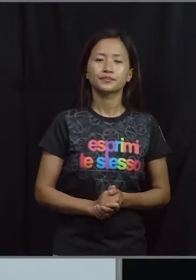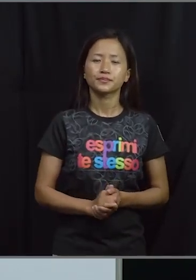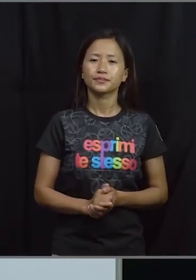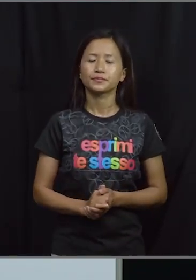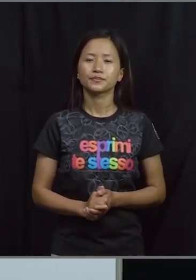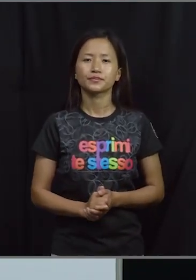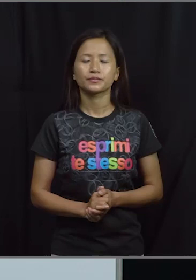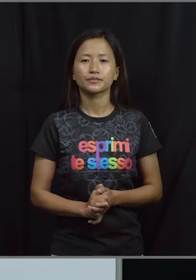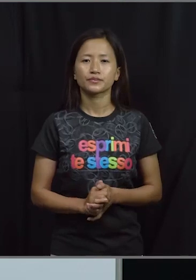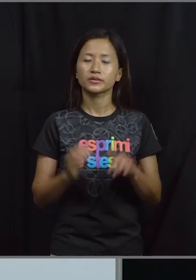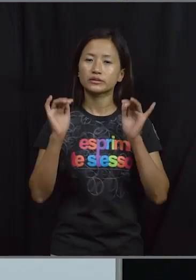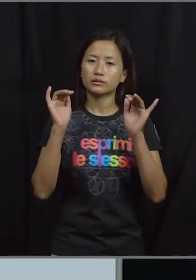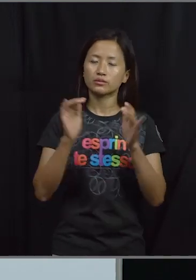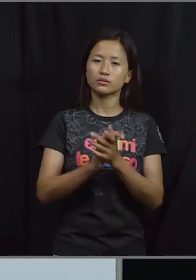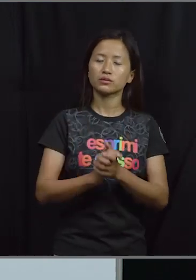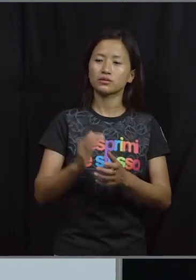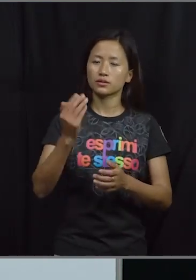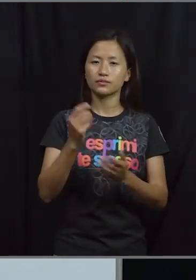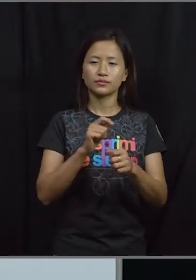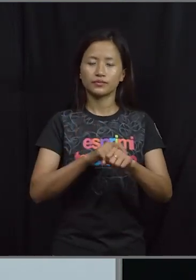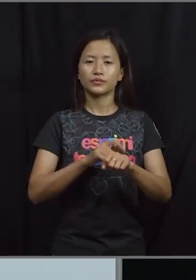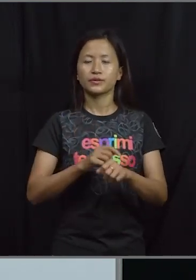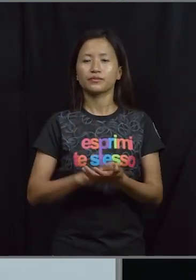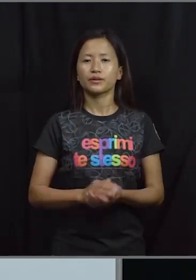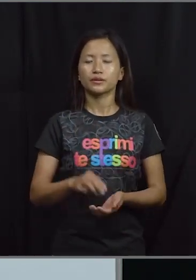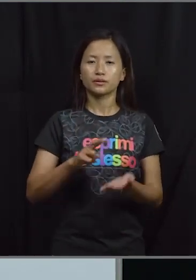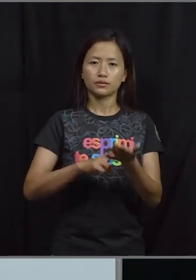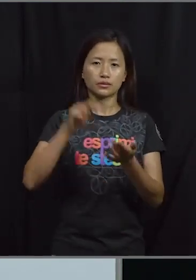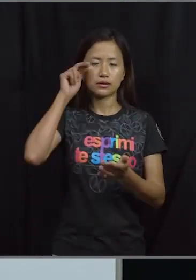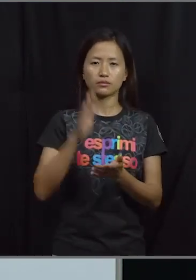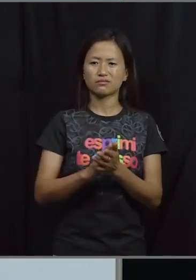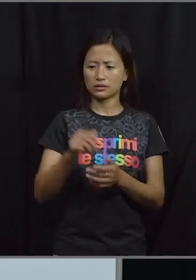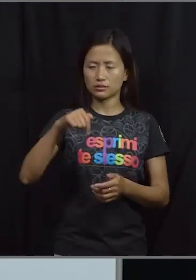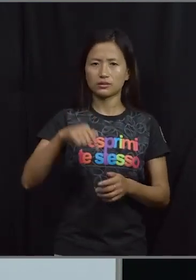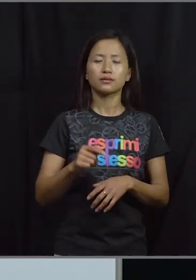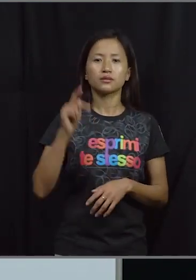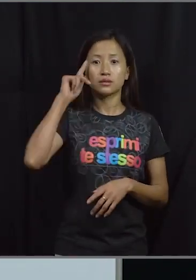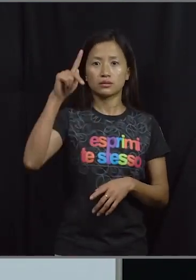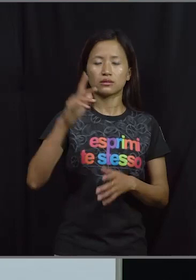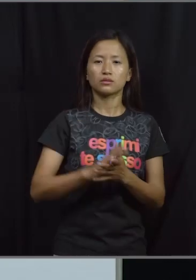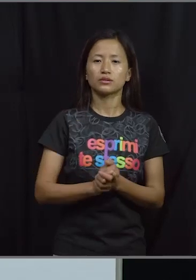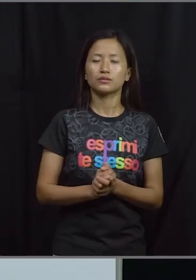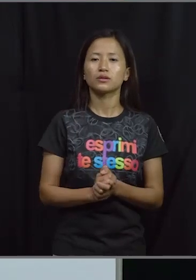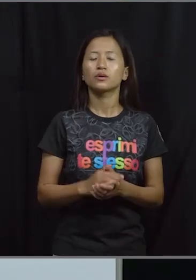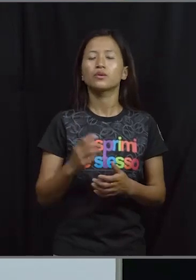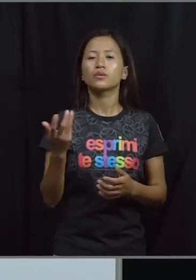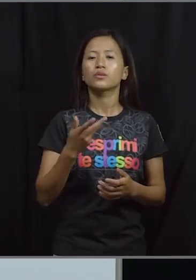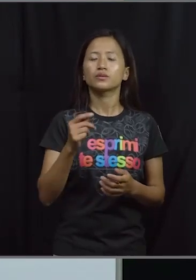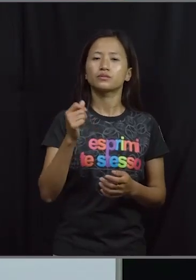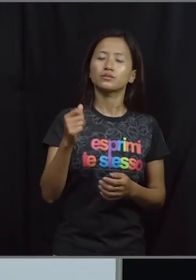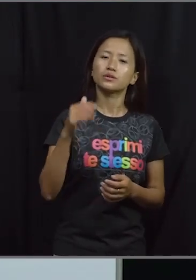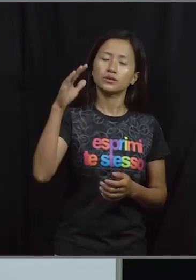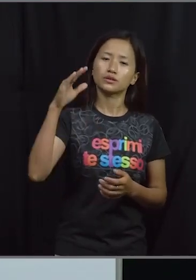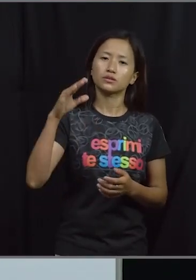Suppose some time back in Nagaland, especially in Kohima, there was a rumor where the prices